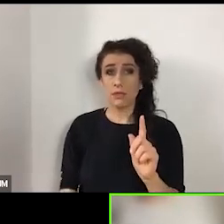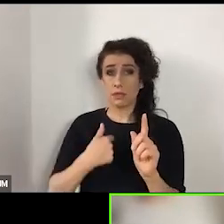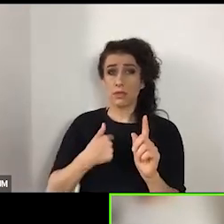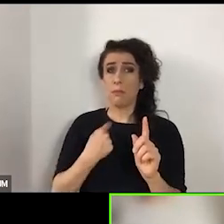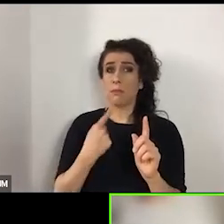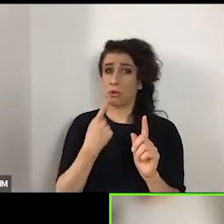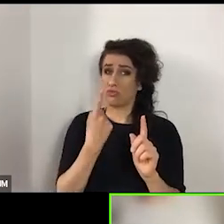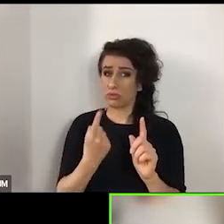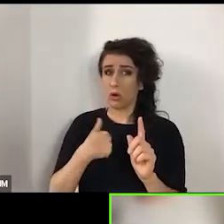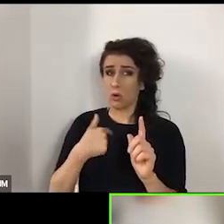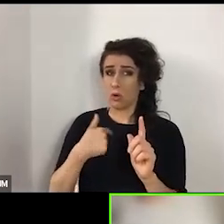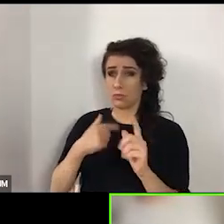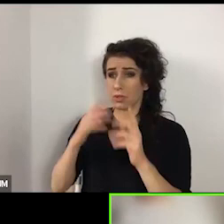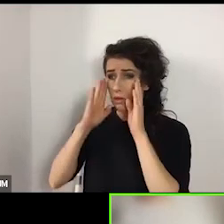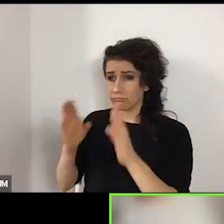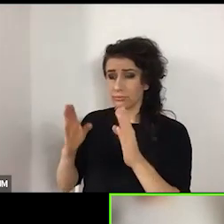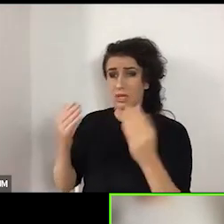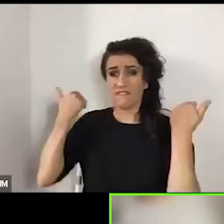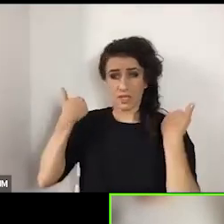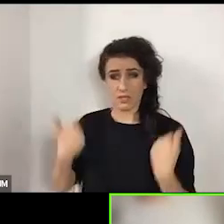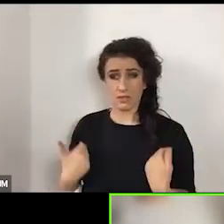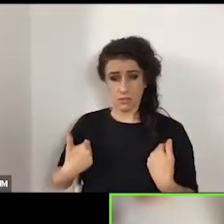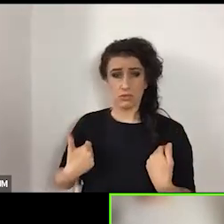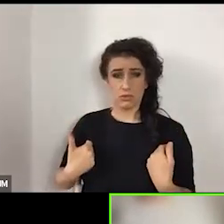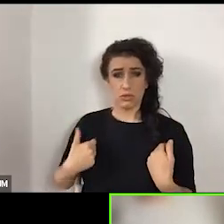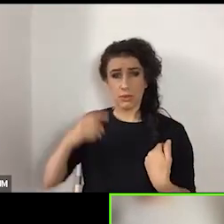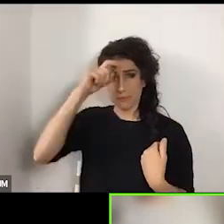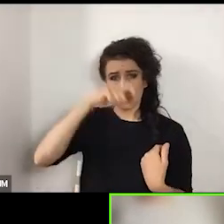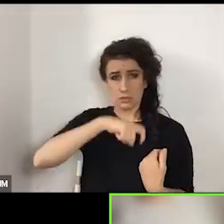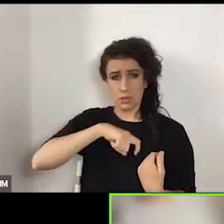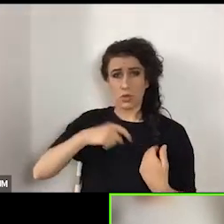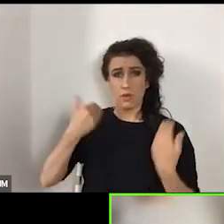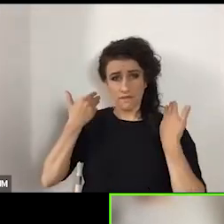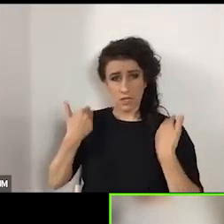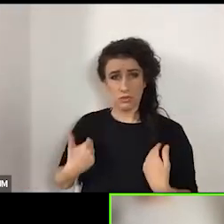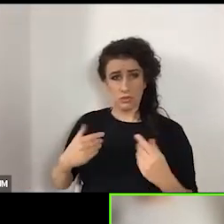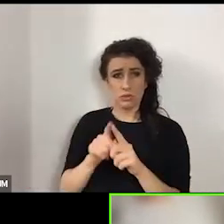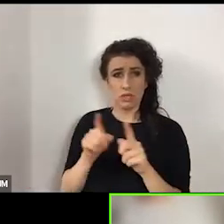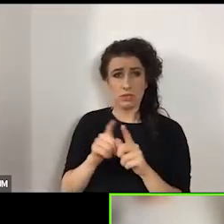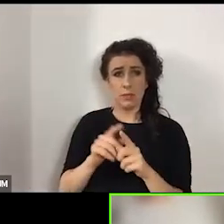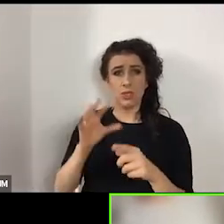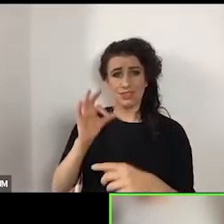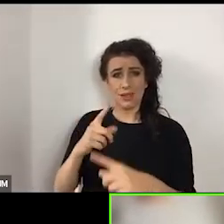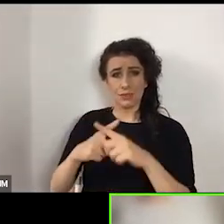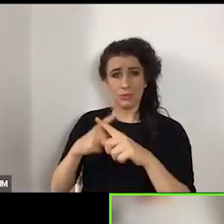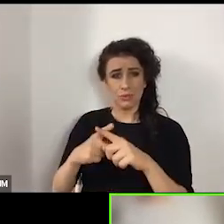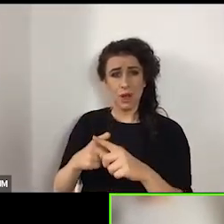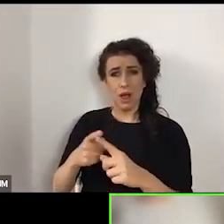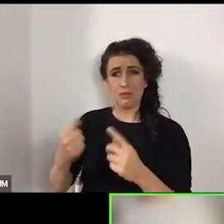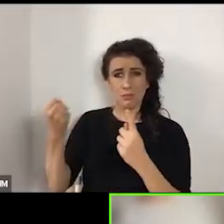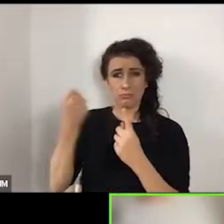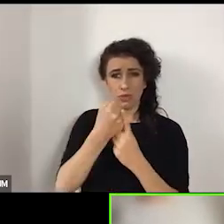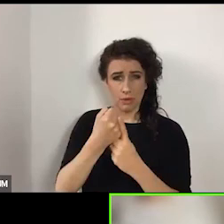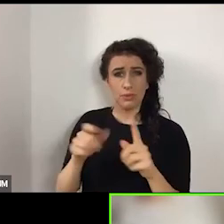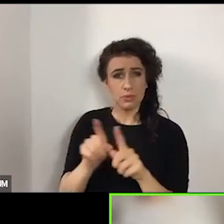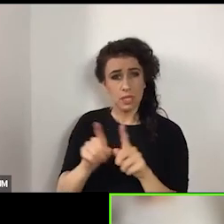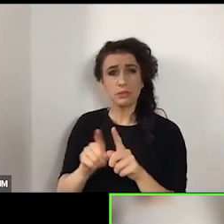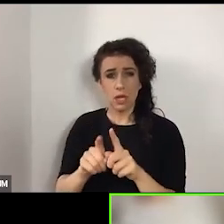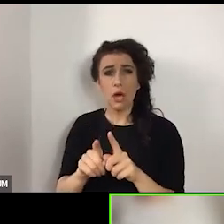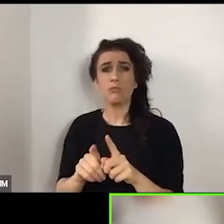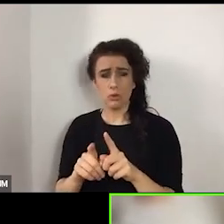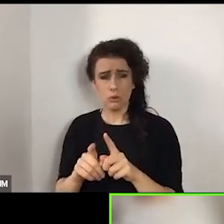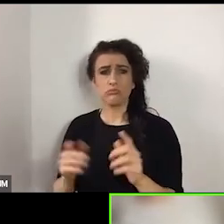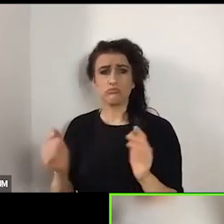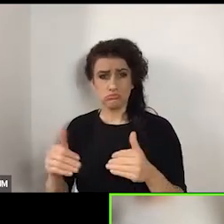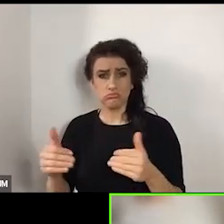have psychological violence, sexual violence, which can be also just, you know,